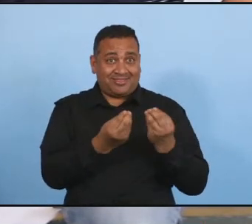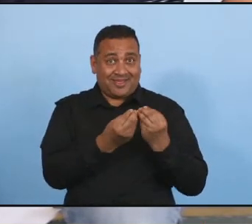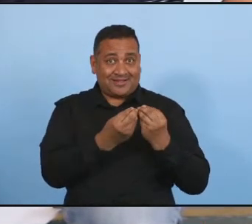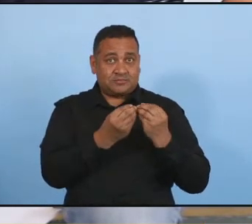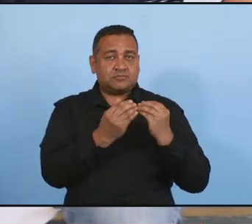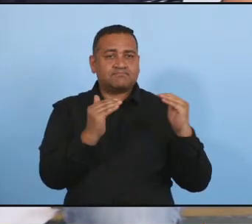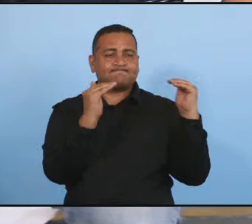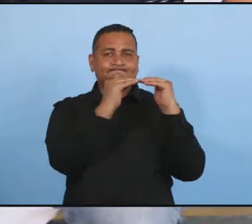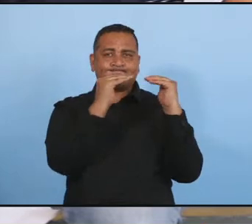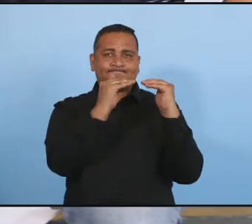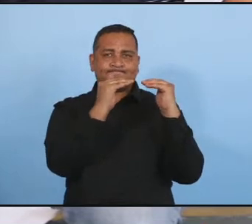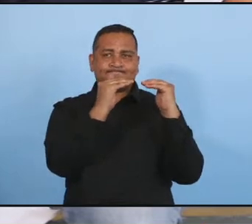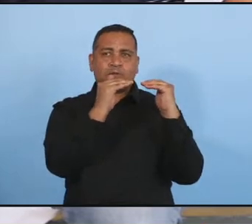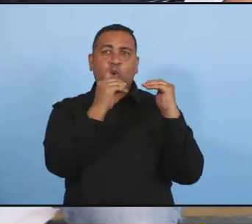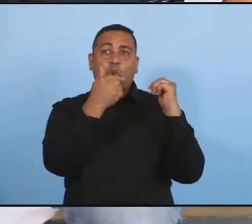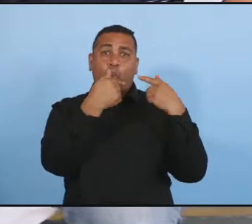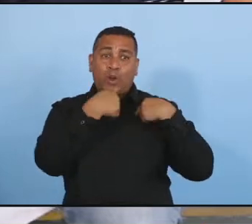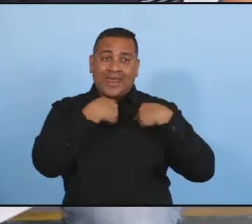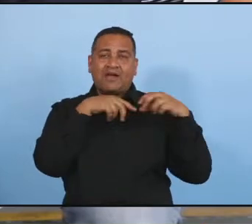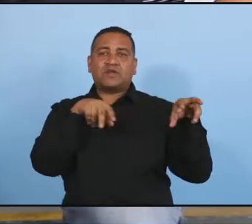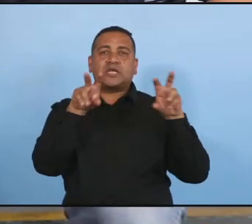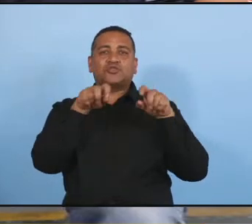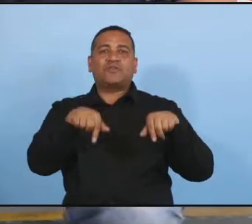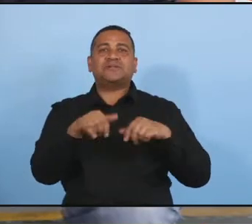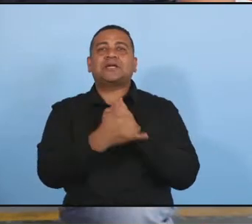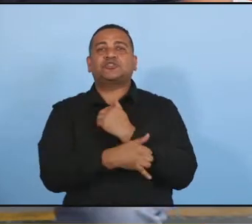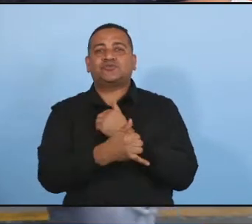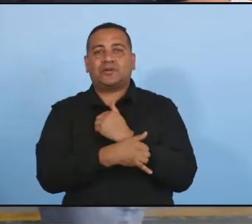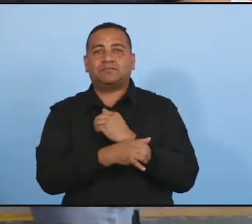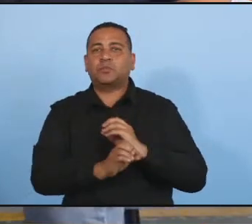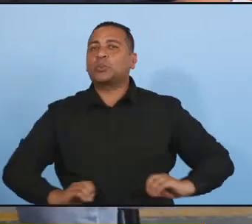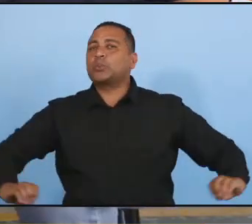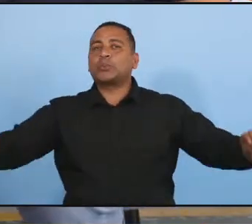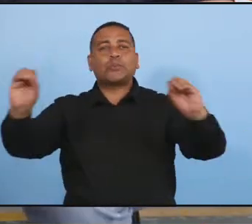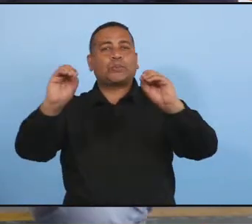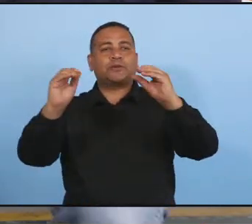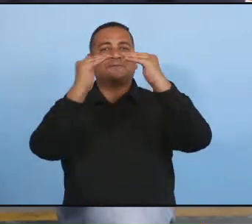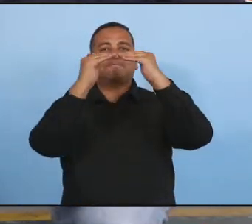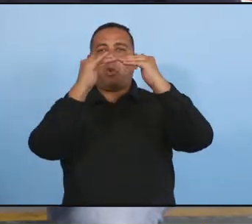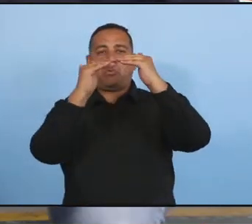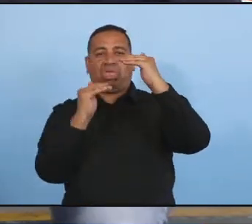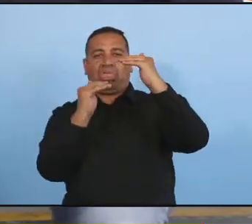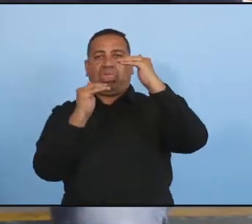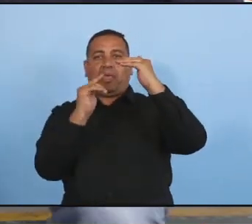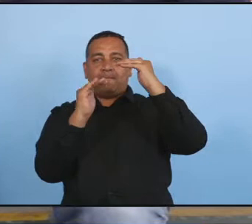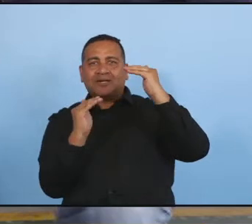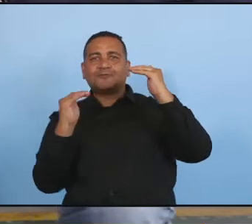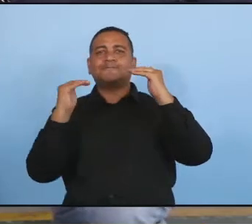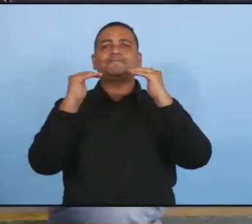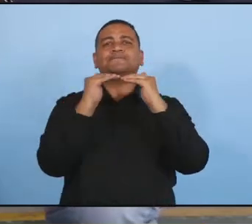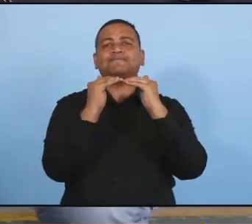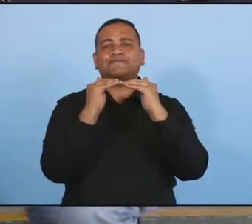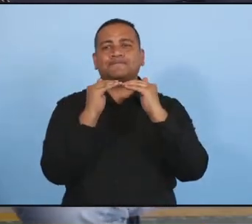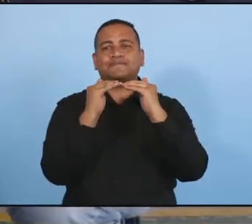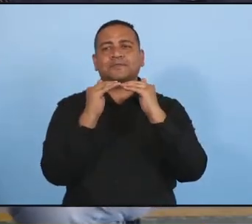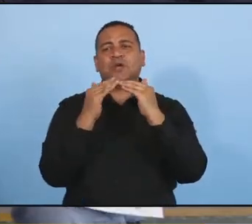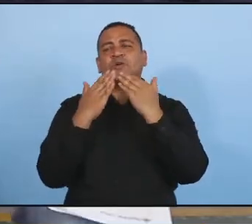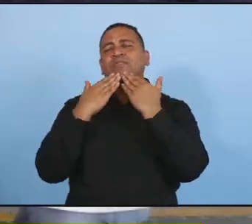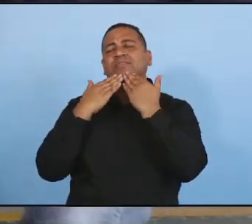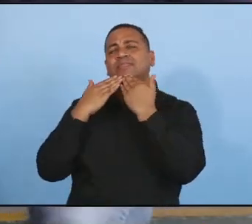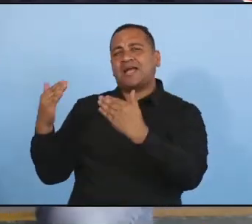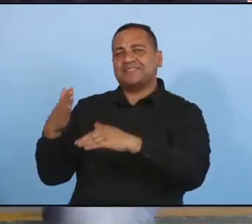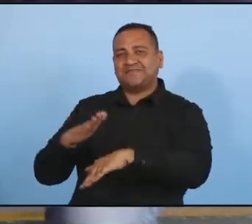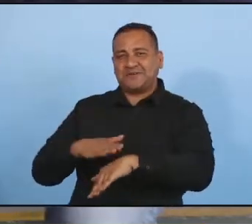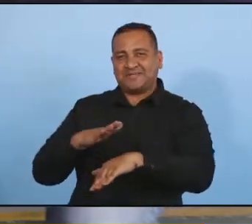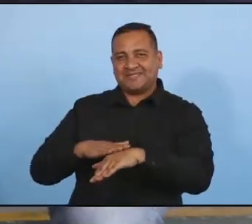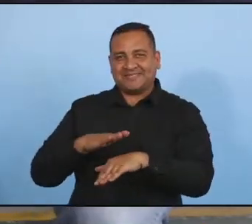that we're experiencing now. I like that. I like that. Well done. That certainly is. Juna, thank you so much. Thank you so much. Thank you. It was